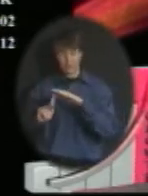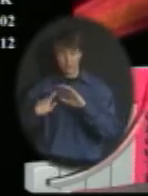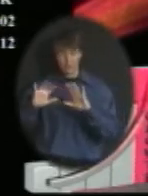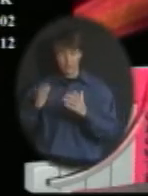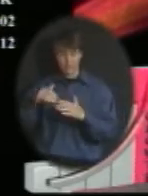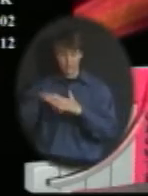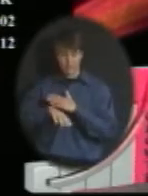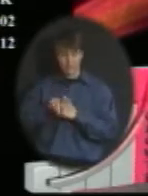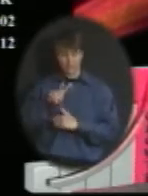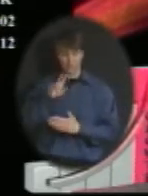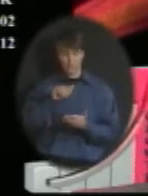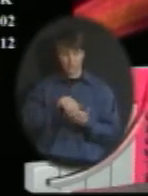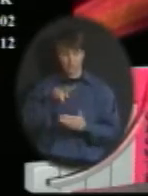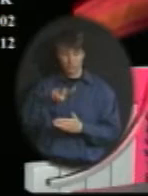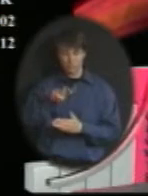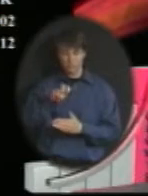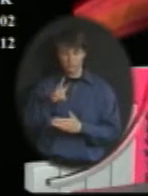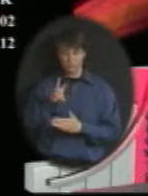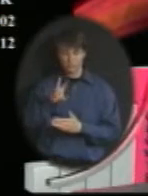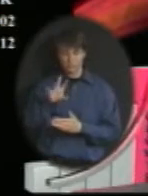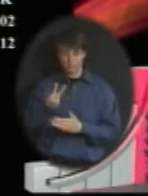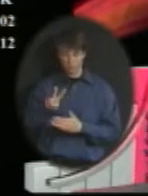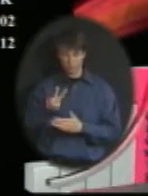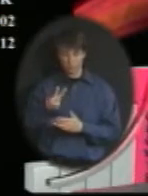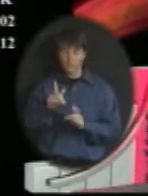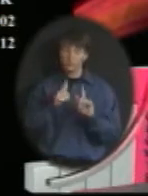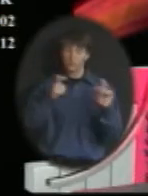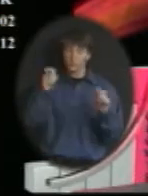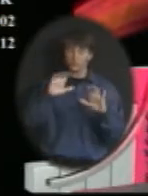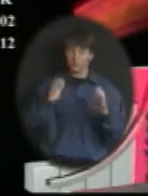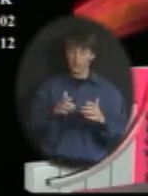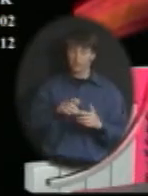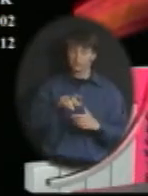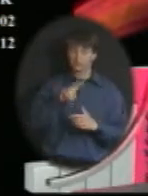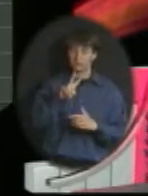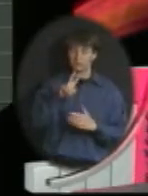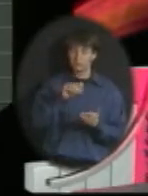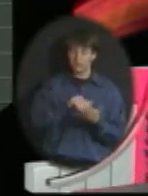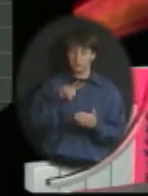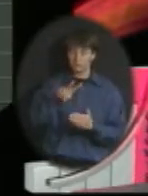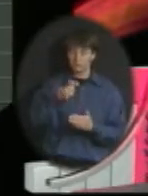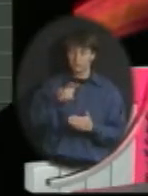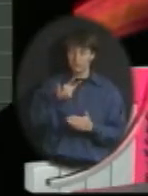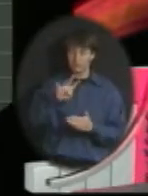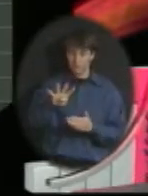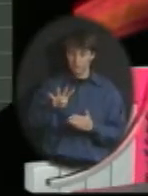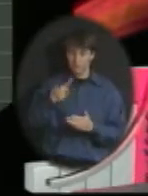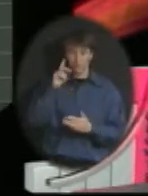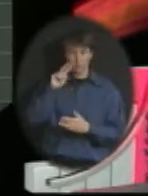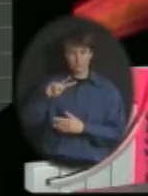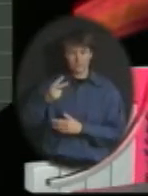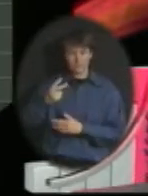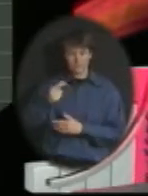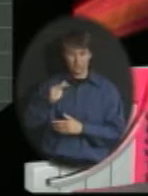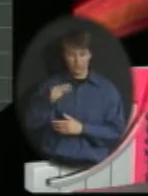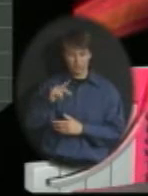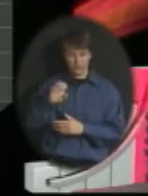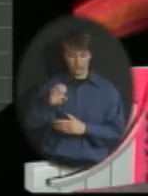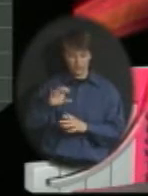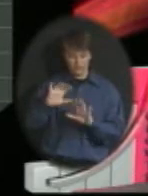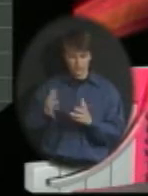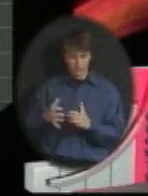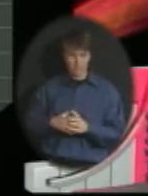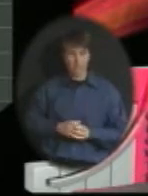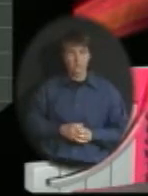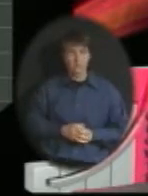2262, and our largest class is our second grade class at 2274. If you compare the top and bottom